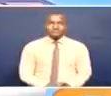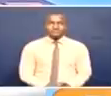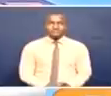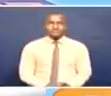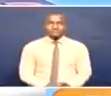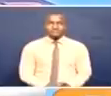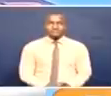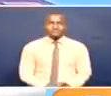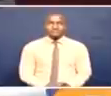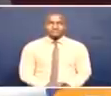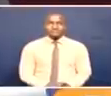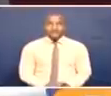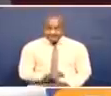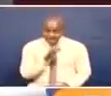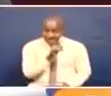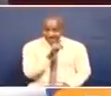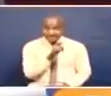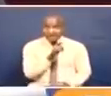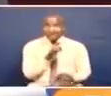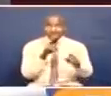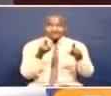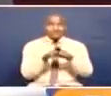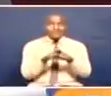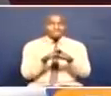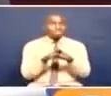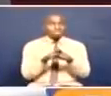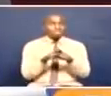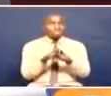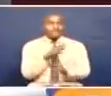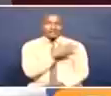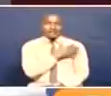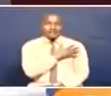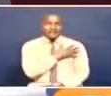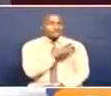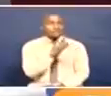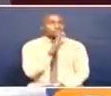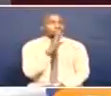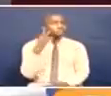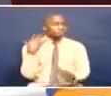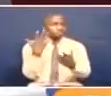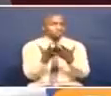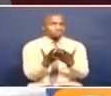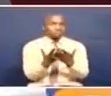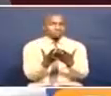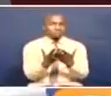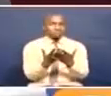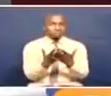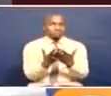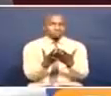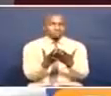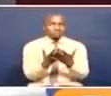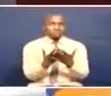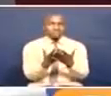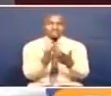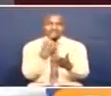this is the exact same thing that our counterparts in NASA had been talking about. You know, they